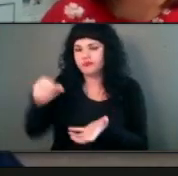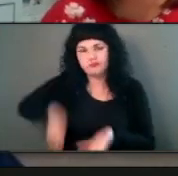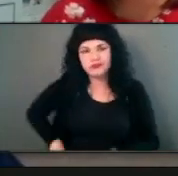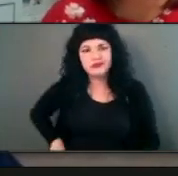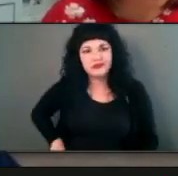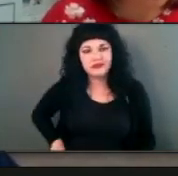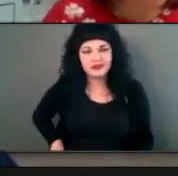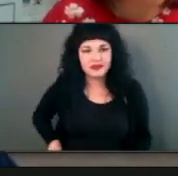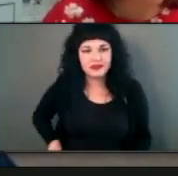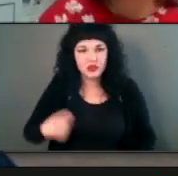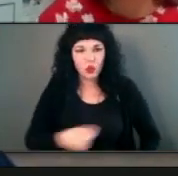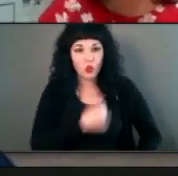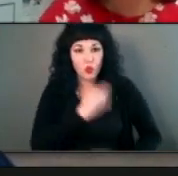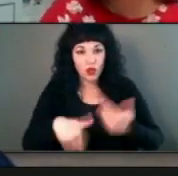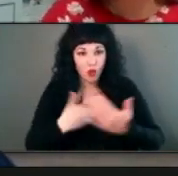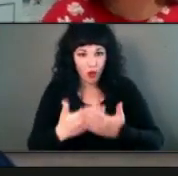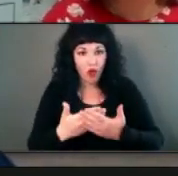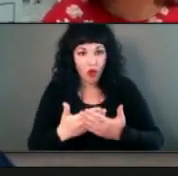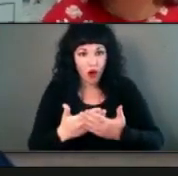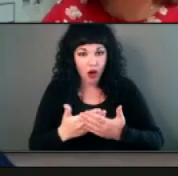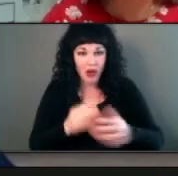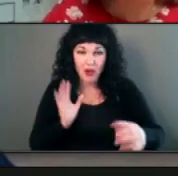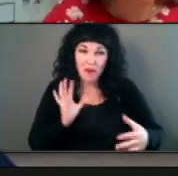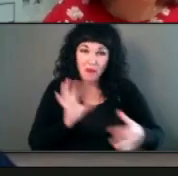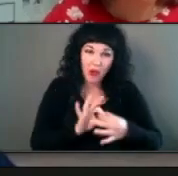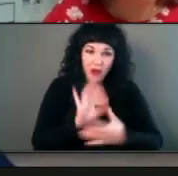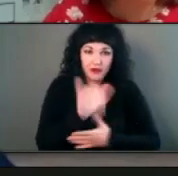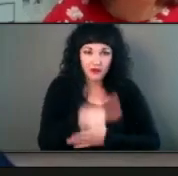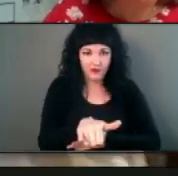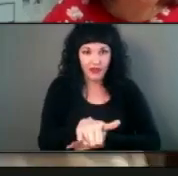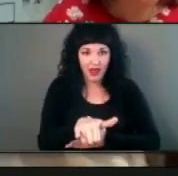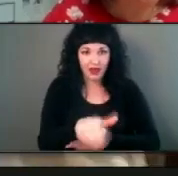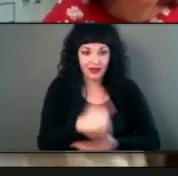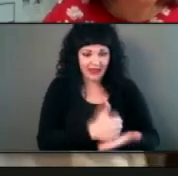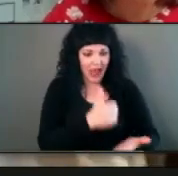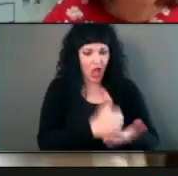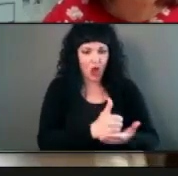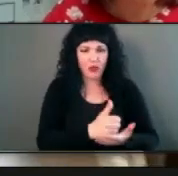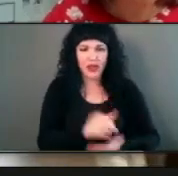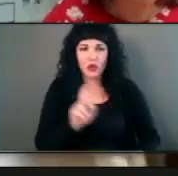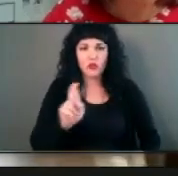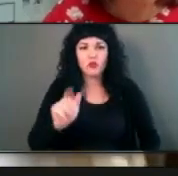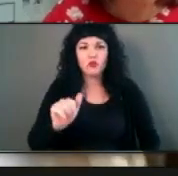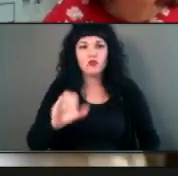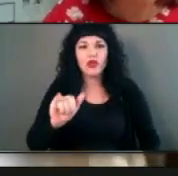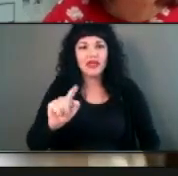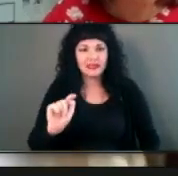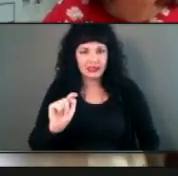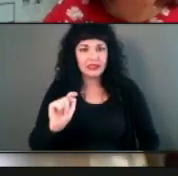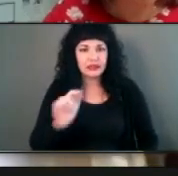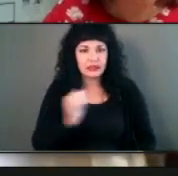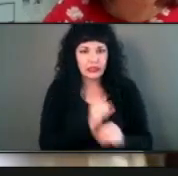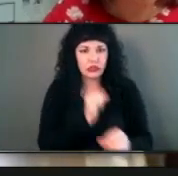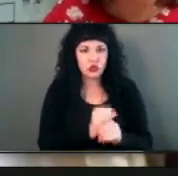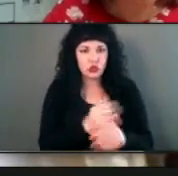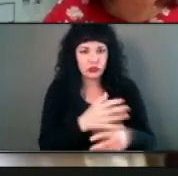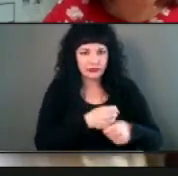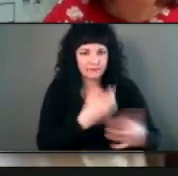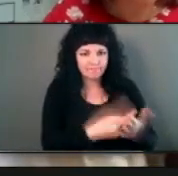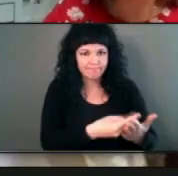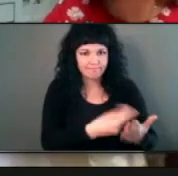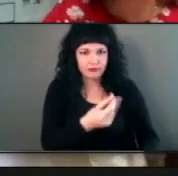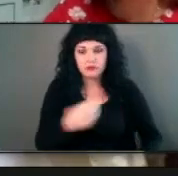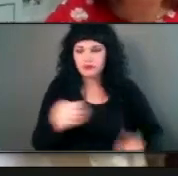producing profit for a racist institution. If I can jump in, there's a Netflix film called